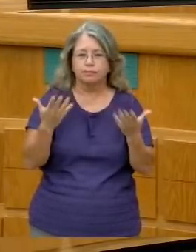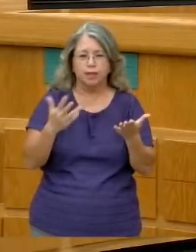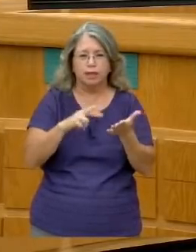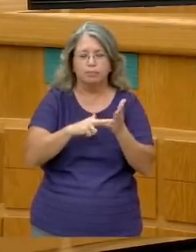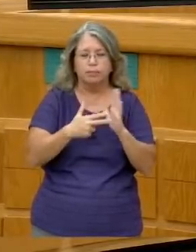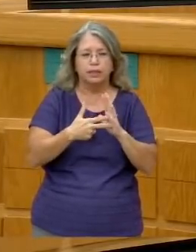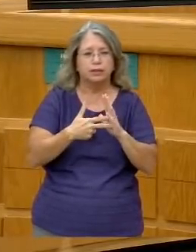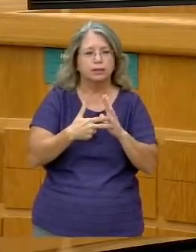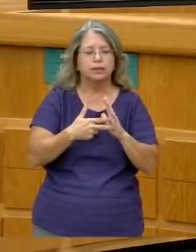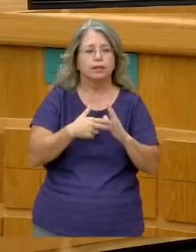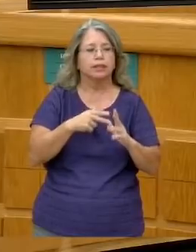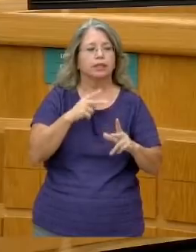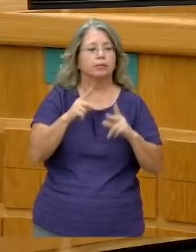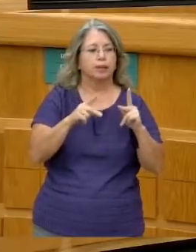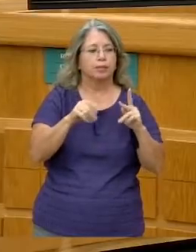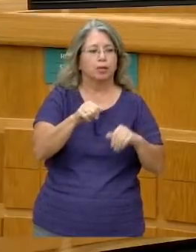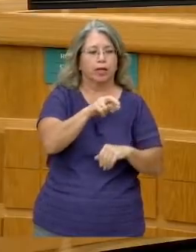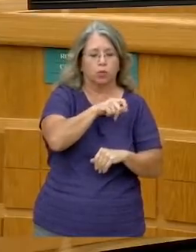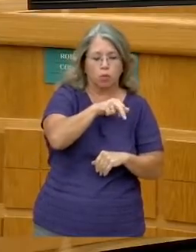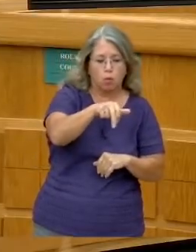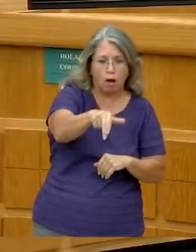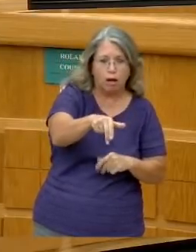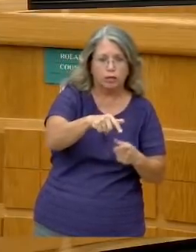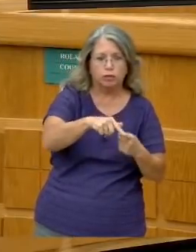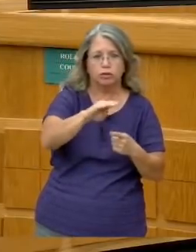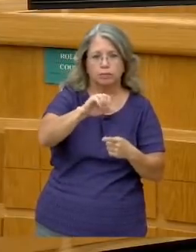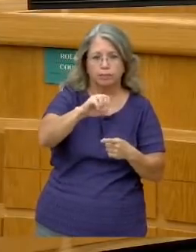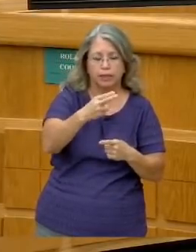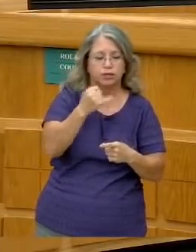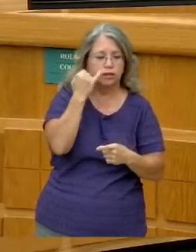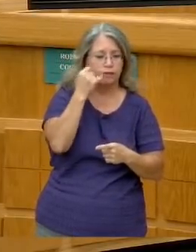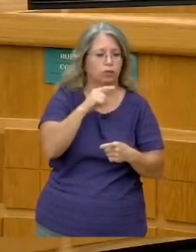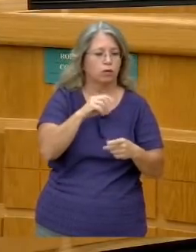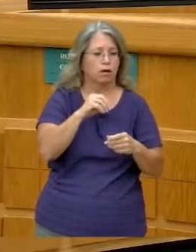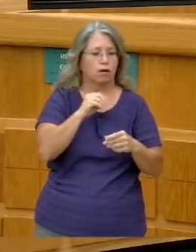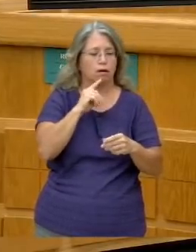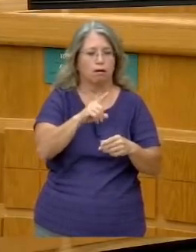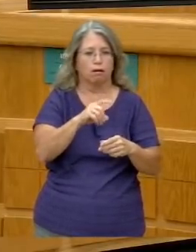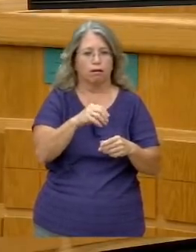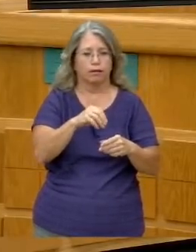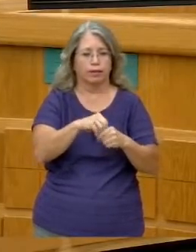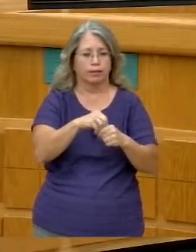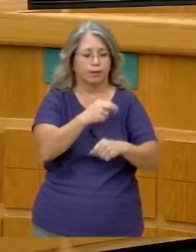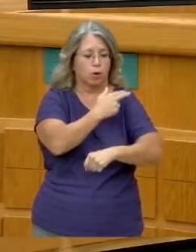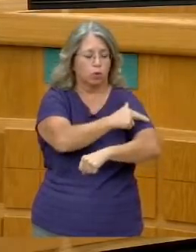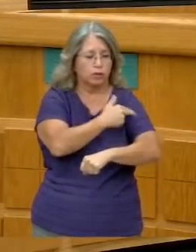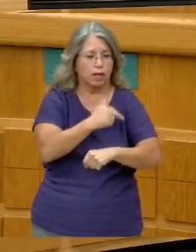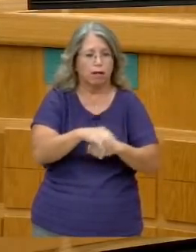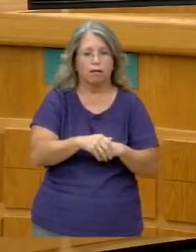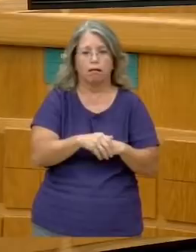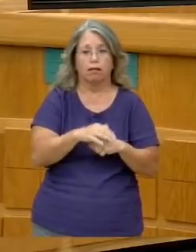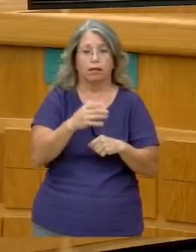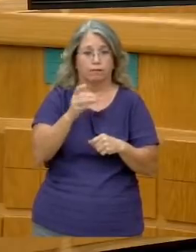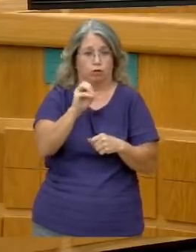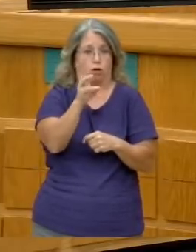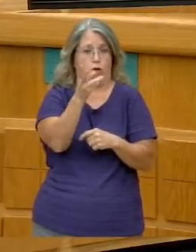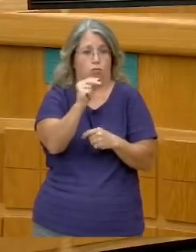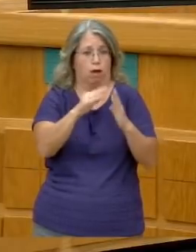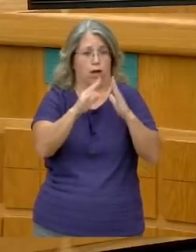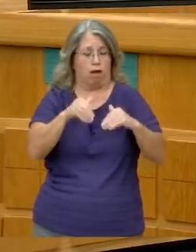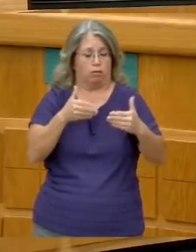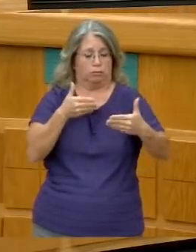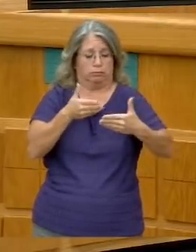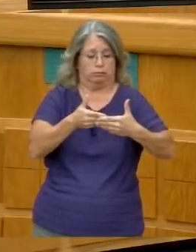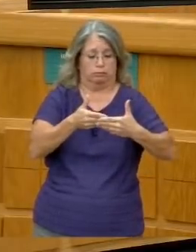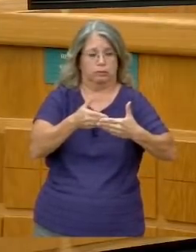There's property owners, hotels, short-term rentals that abut the beach. And so people can walk